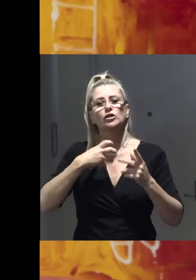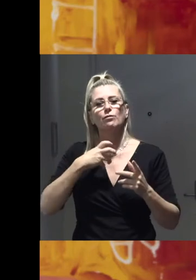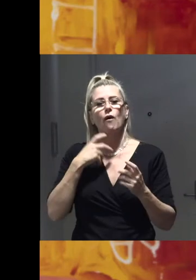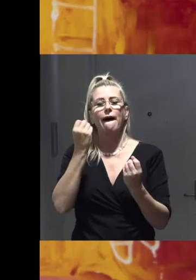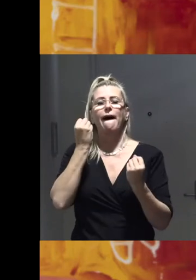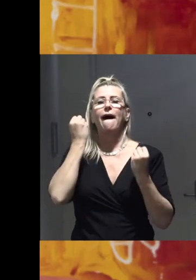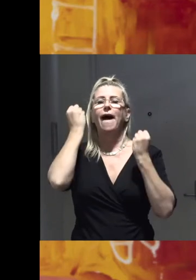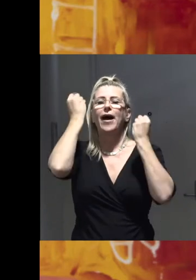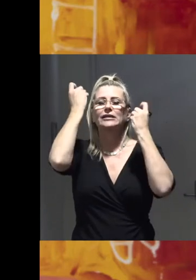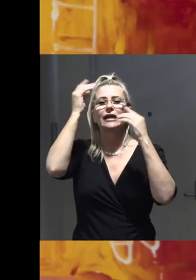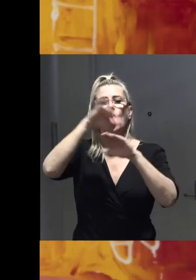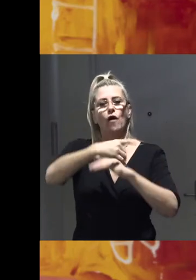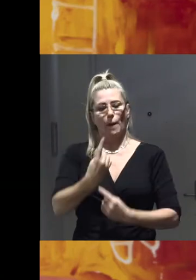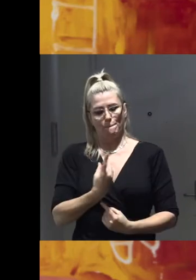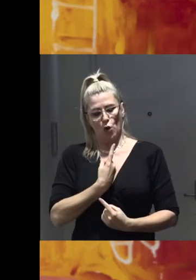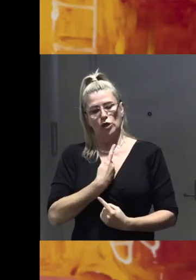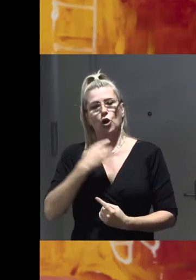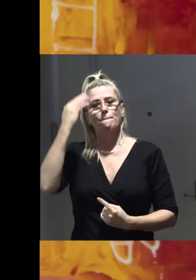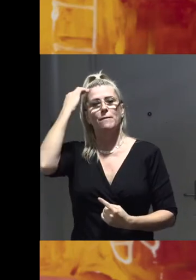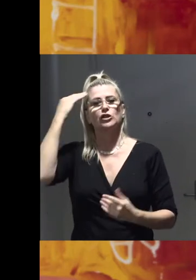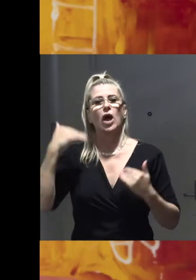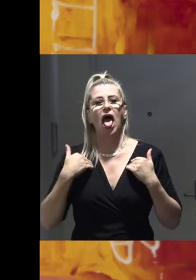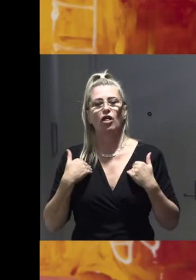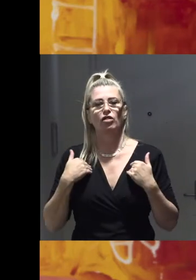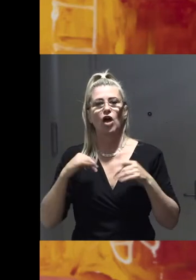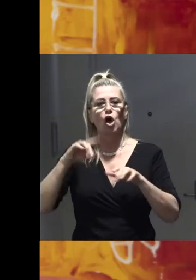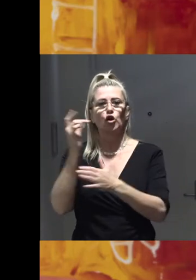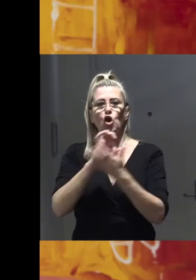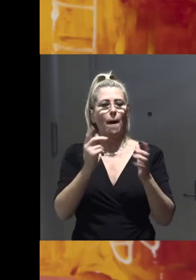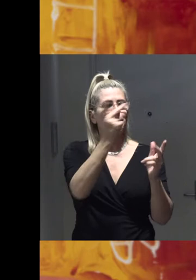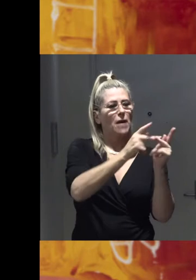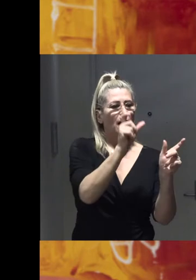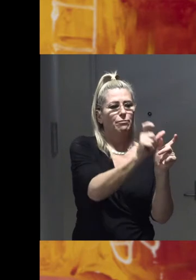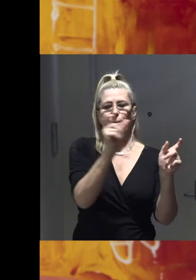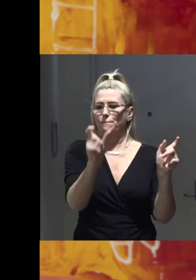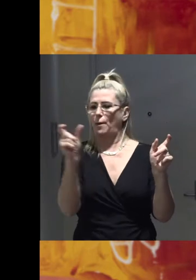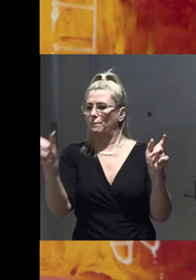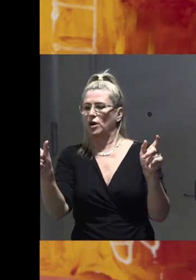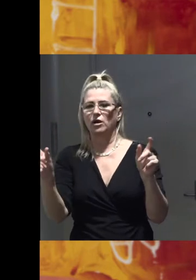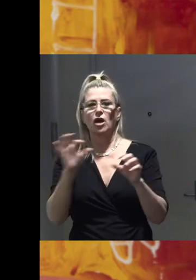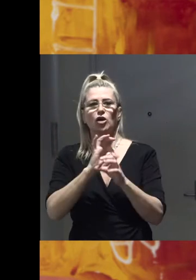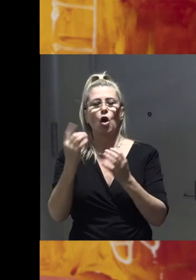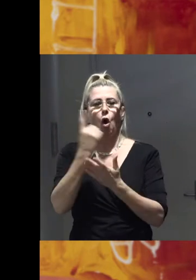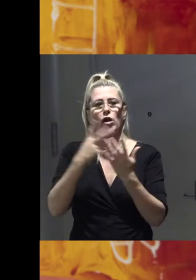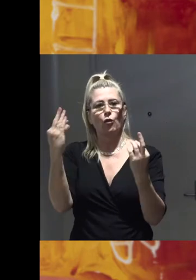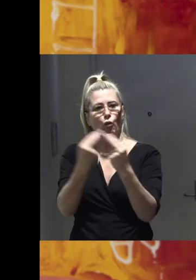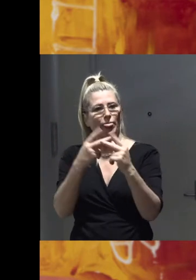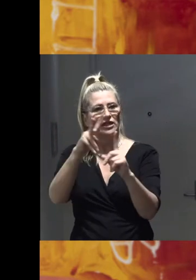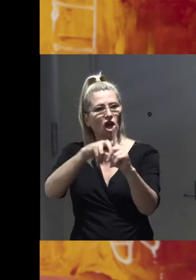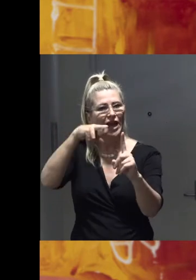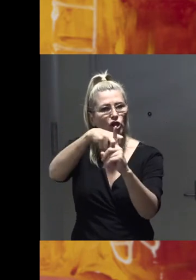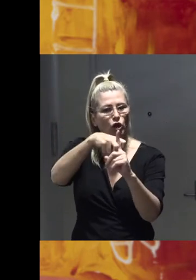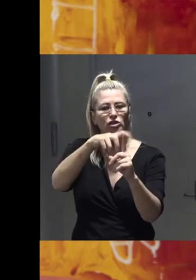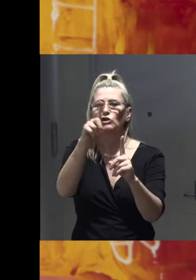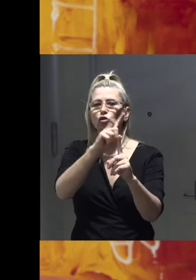personal mental health. Not in a fragmented way, nor through the unitary lens of diagnosis, but